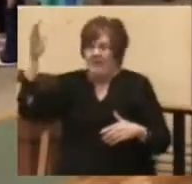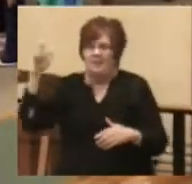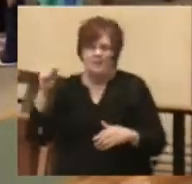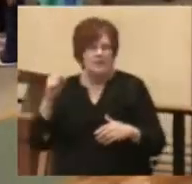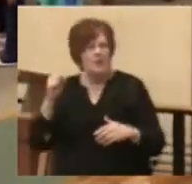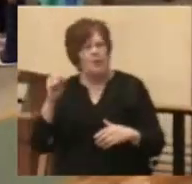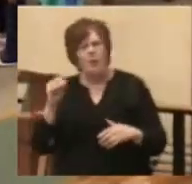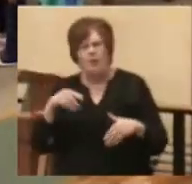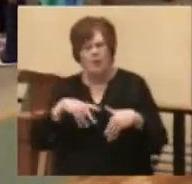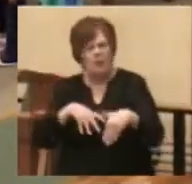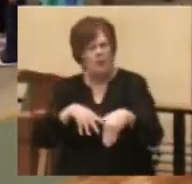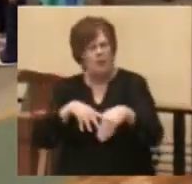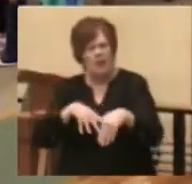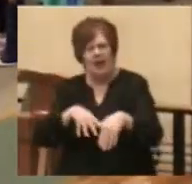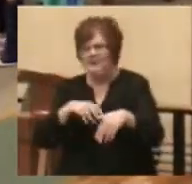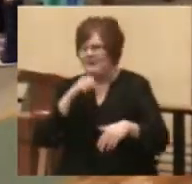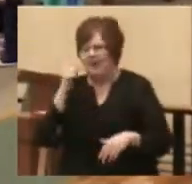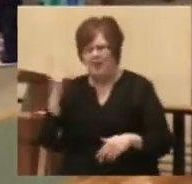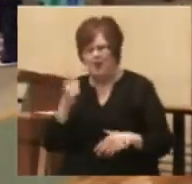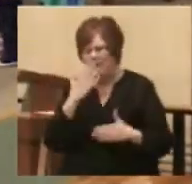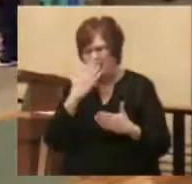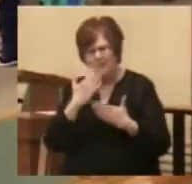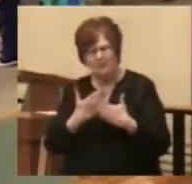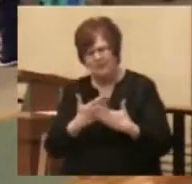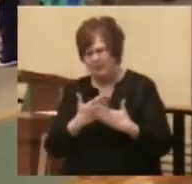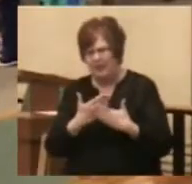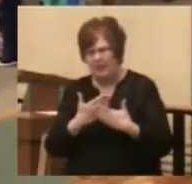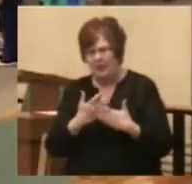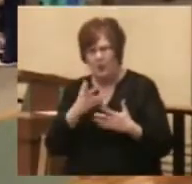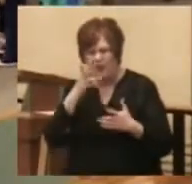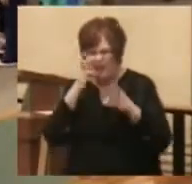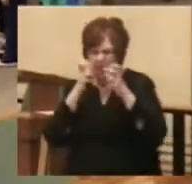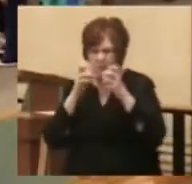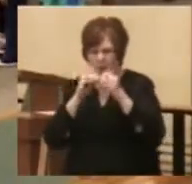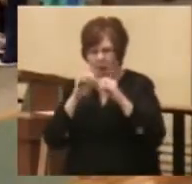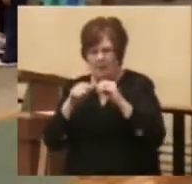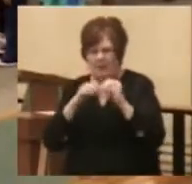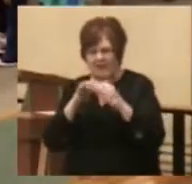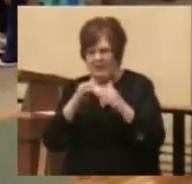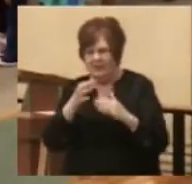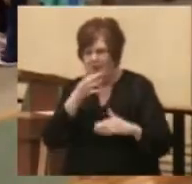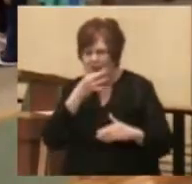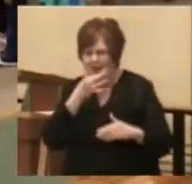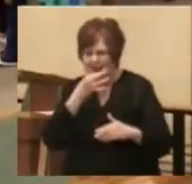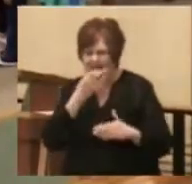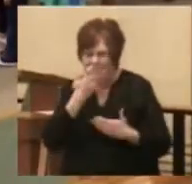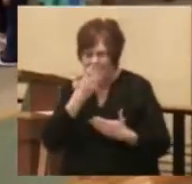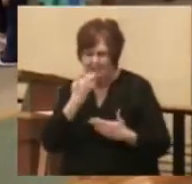aren't always going to turn out well. And you're going to hear more about that shortly.